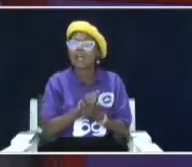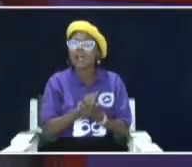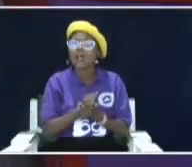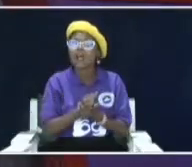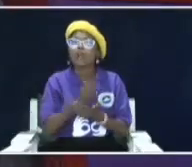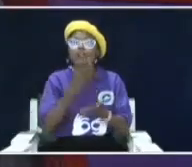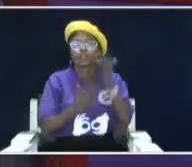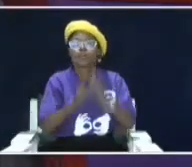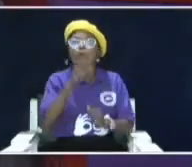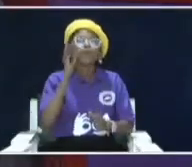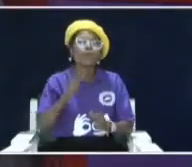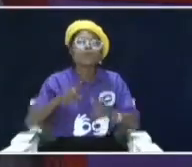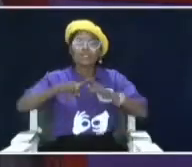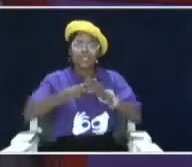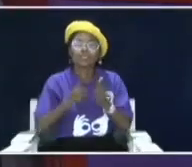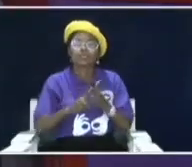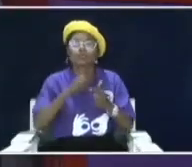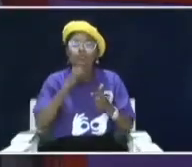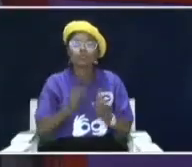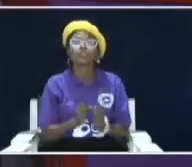Somebody will begin to shine from today.